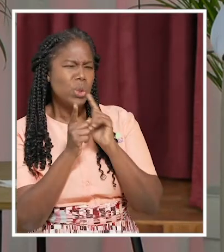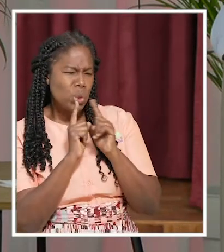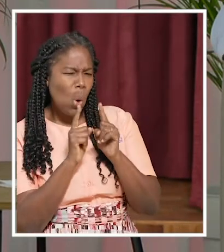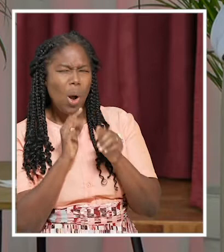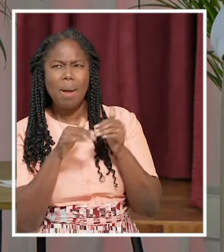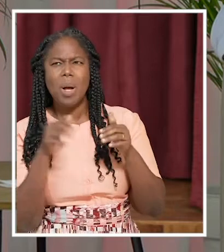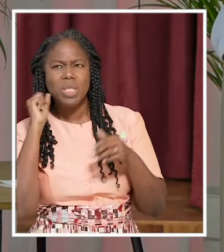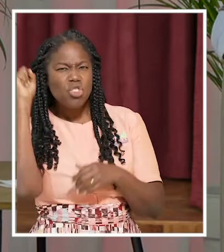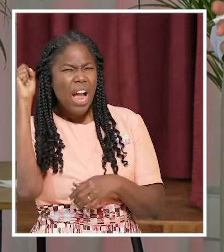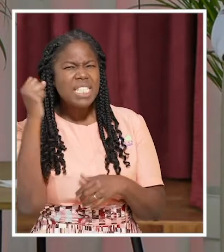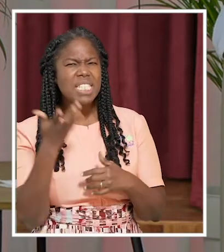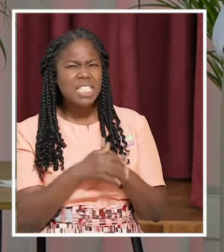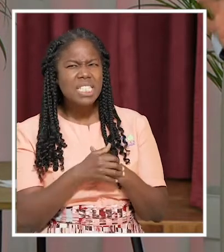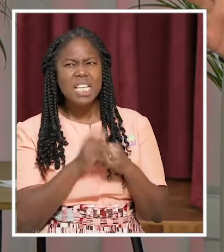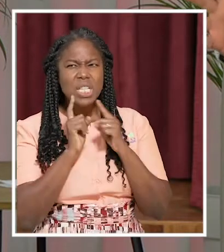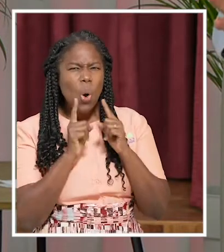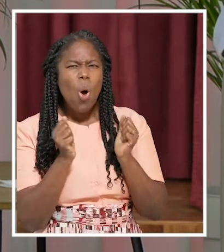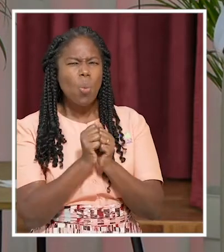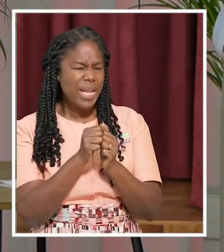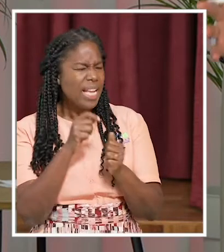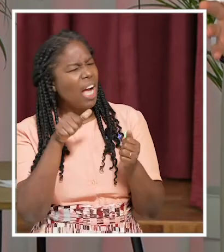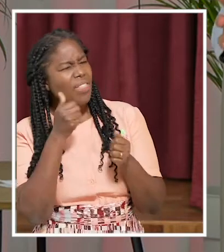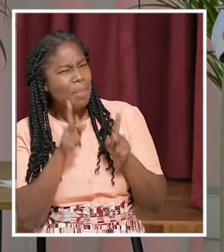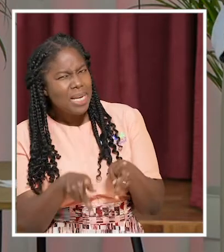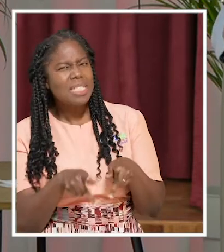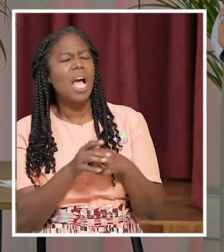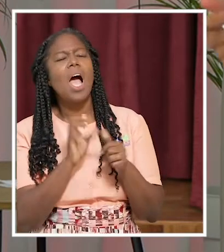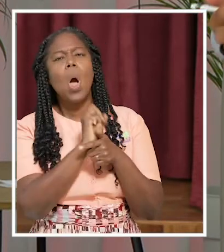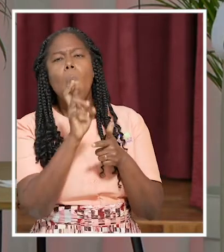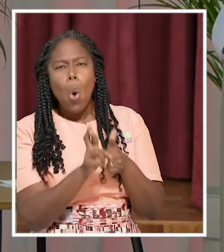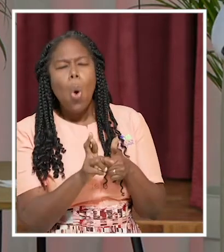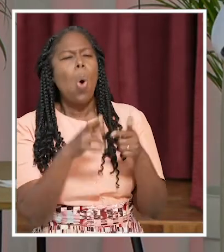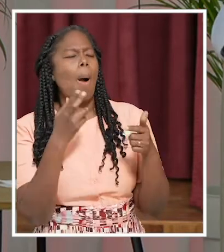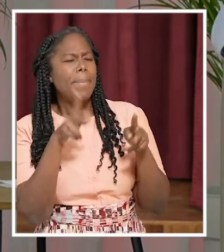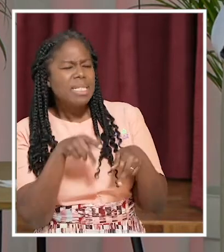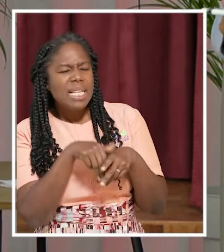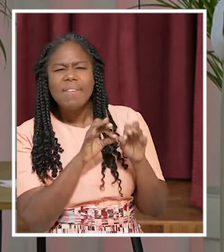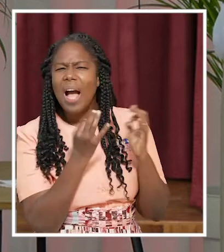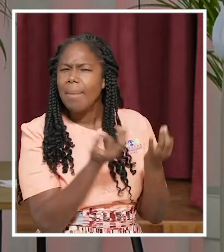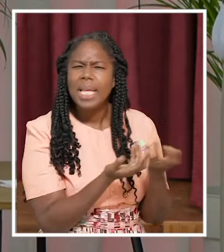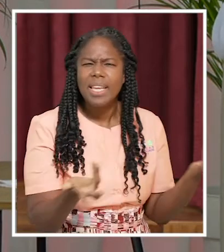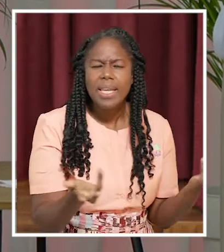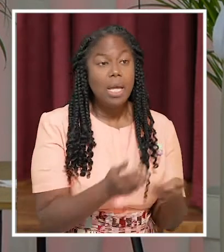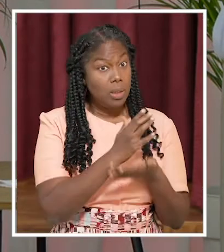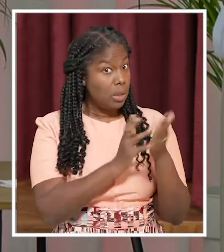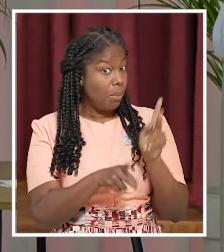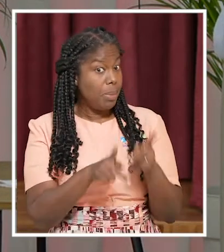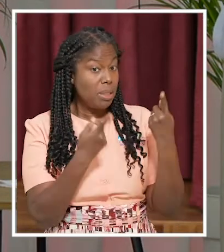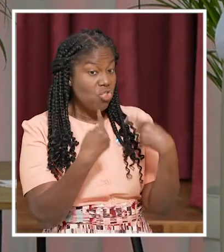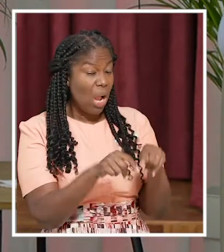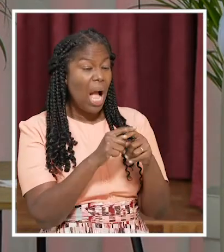it to someone, whether it is a psychologist or a family member? Because I know some people try to internalize what is taking place